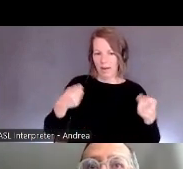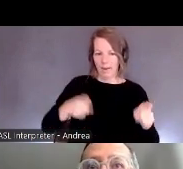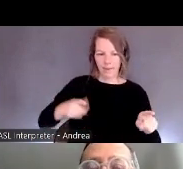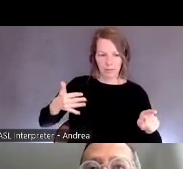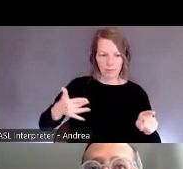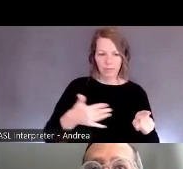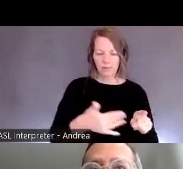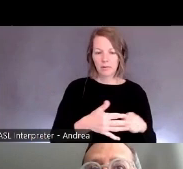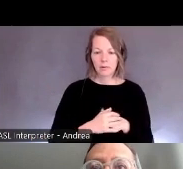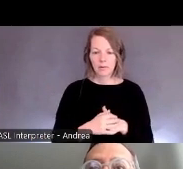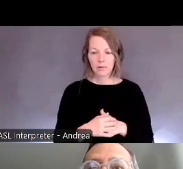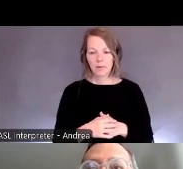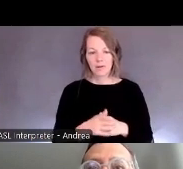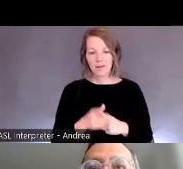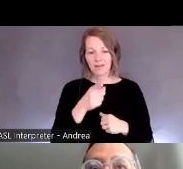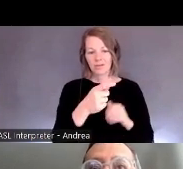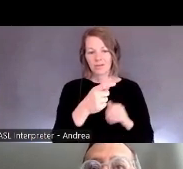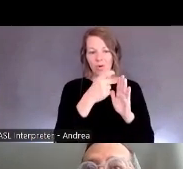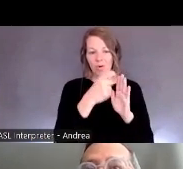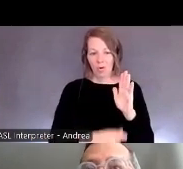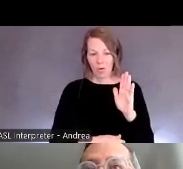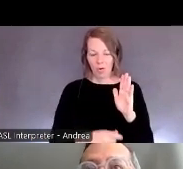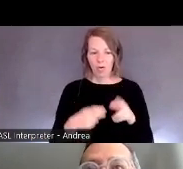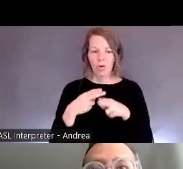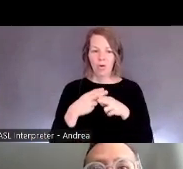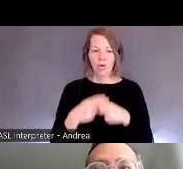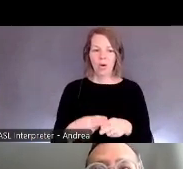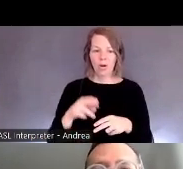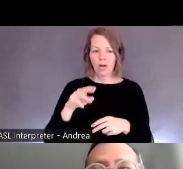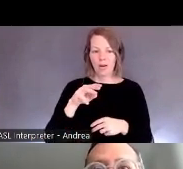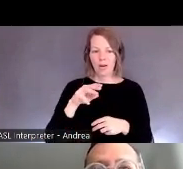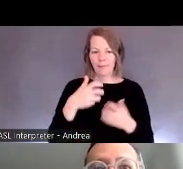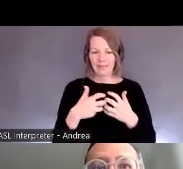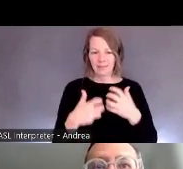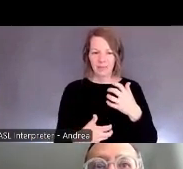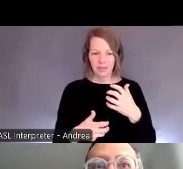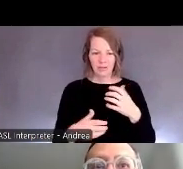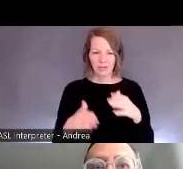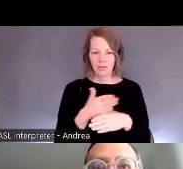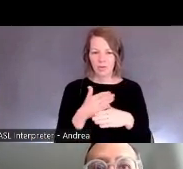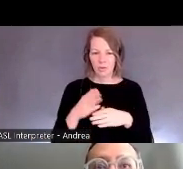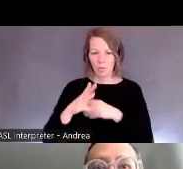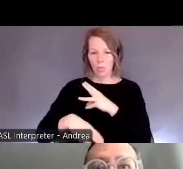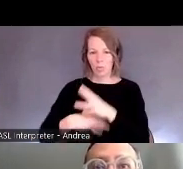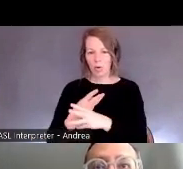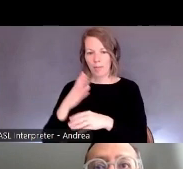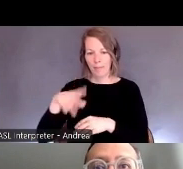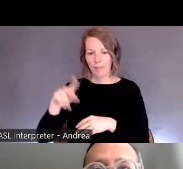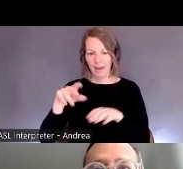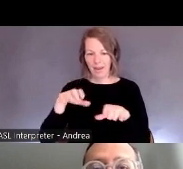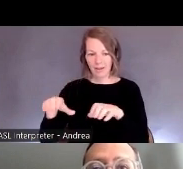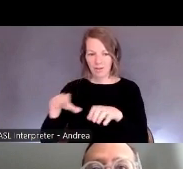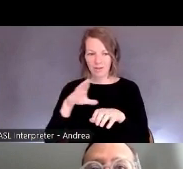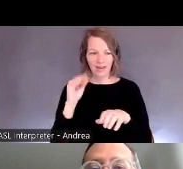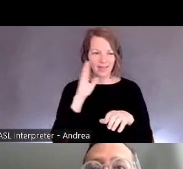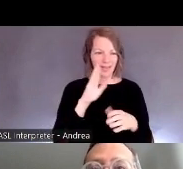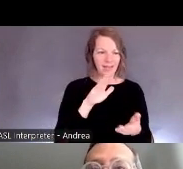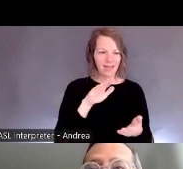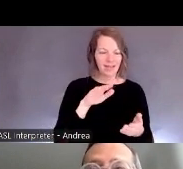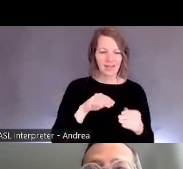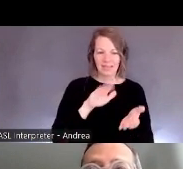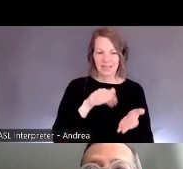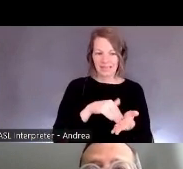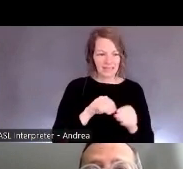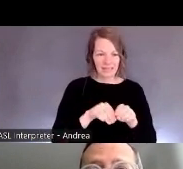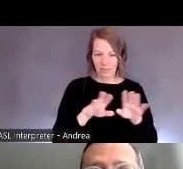this is an article that is called The Mismatch Between the World Bank Actions and the Centralization of Educational System in Less